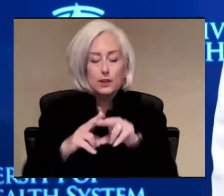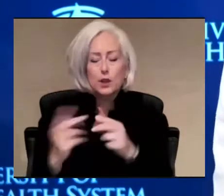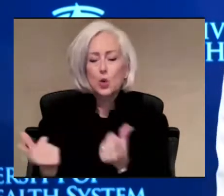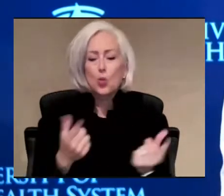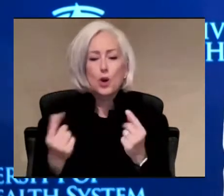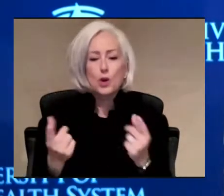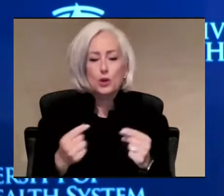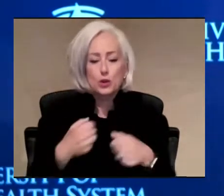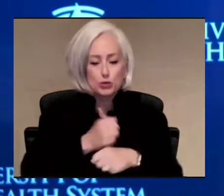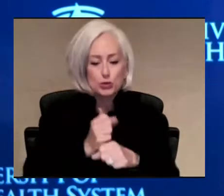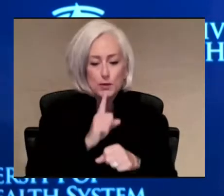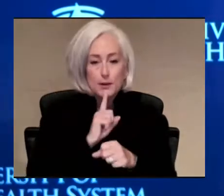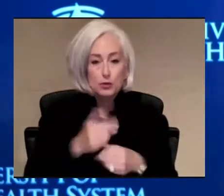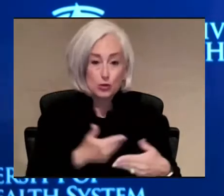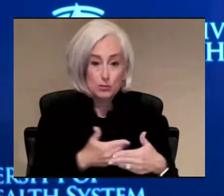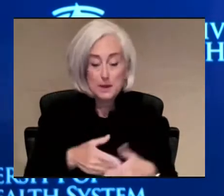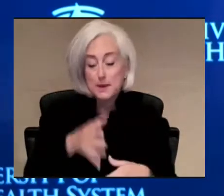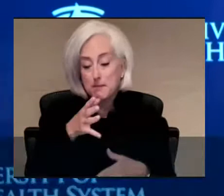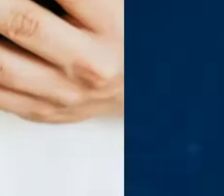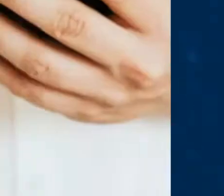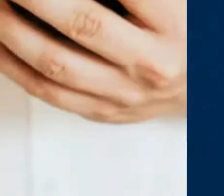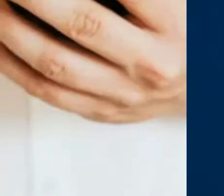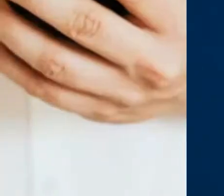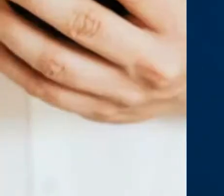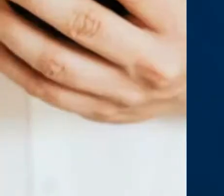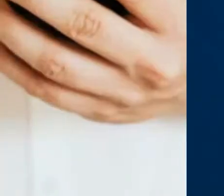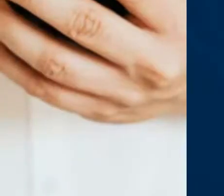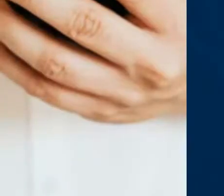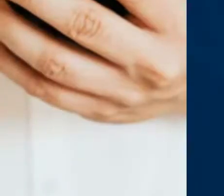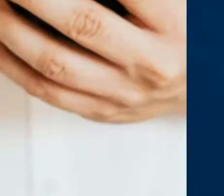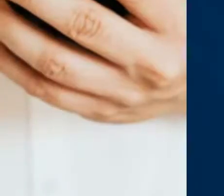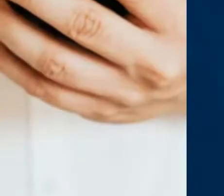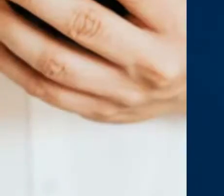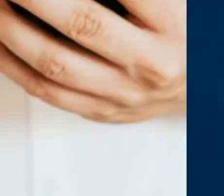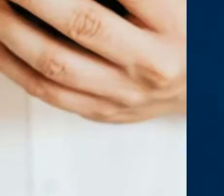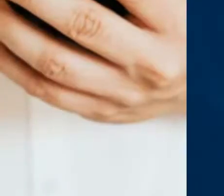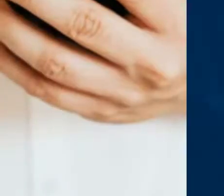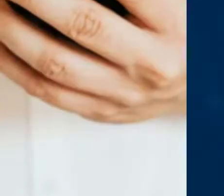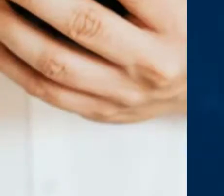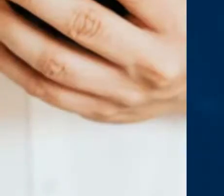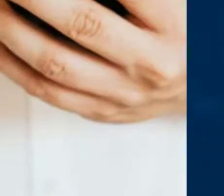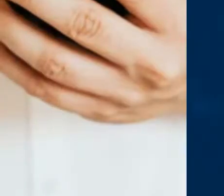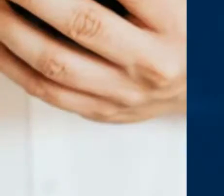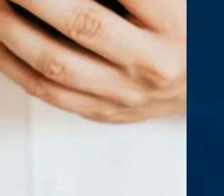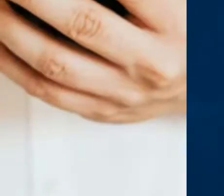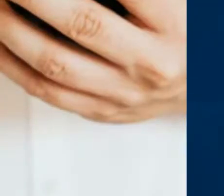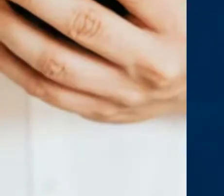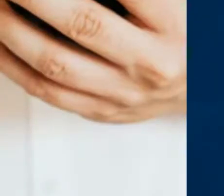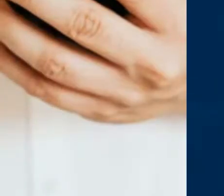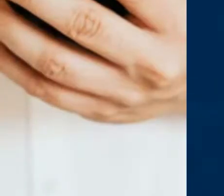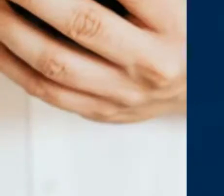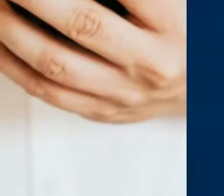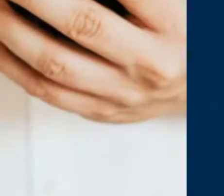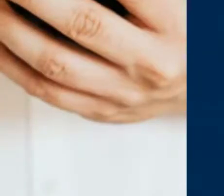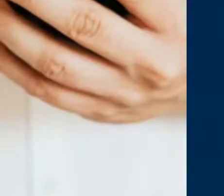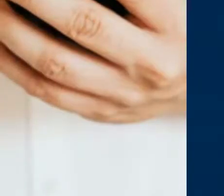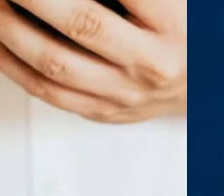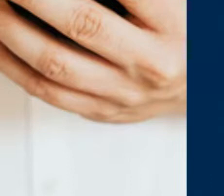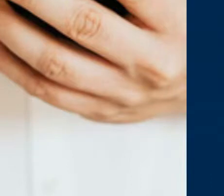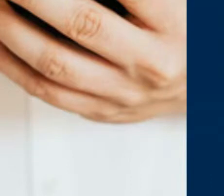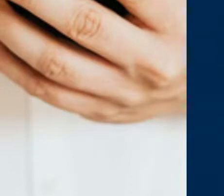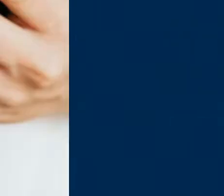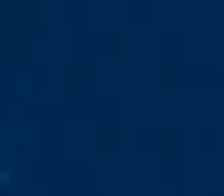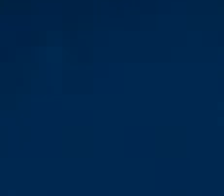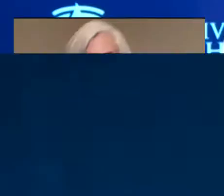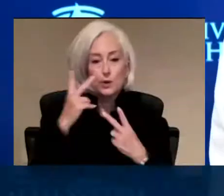Get your questions sent to us on YouTube, Facebook, and the Medical News Network. You'll find links to those right here on your screen.